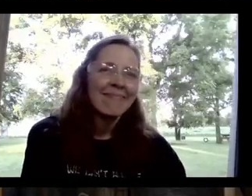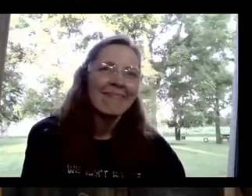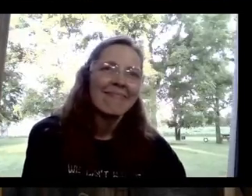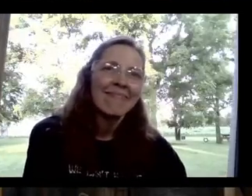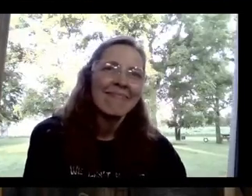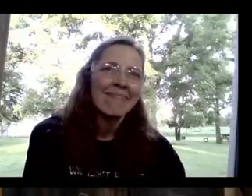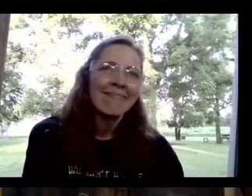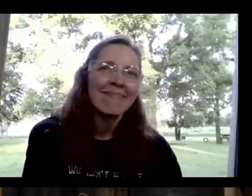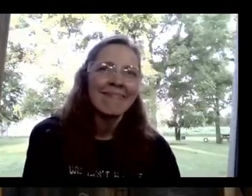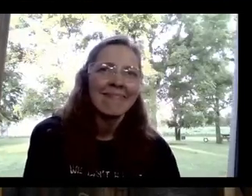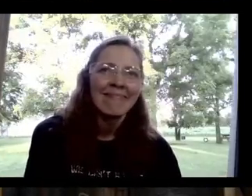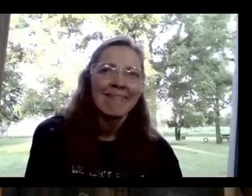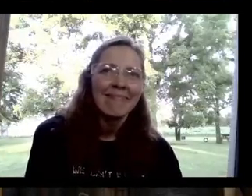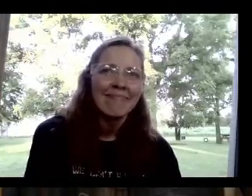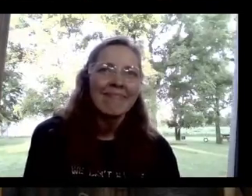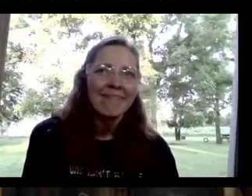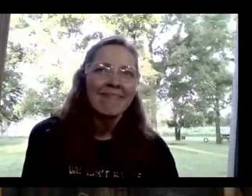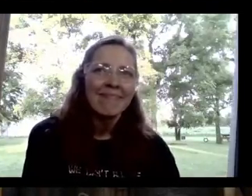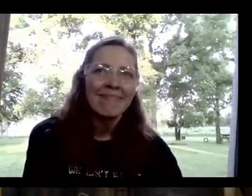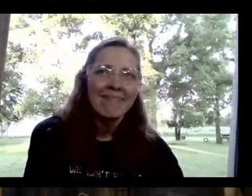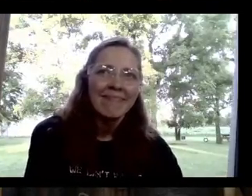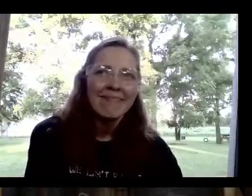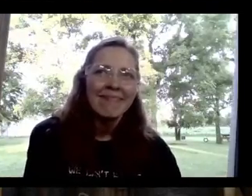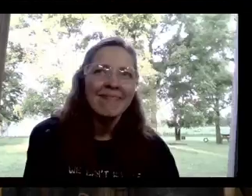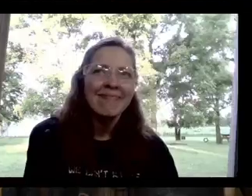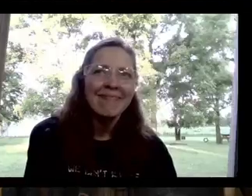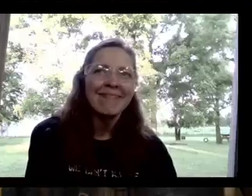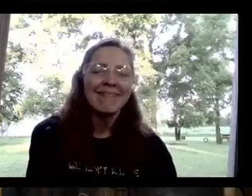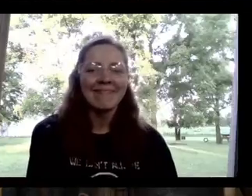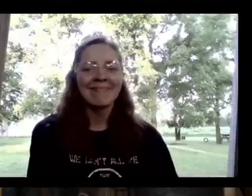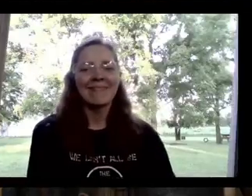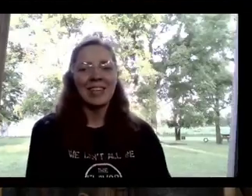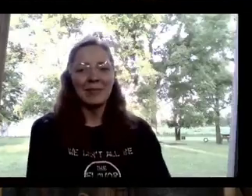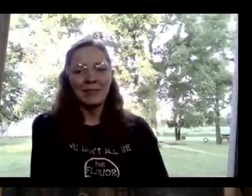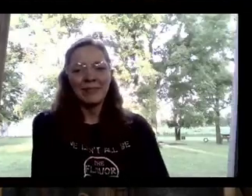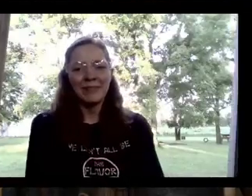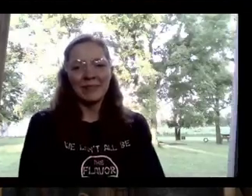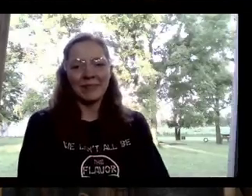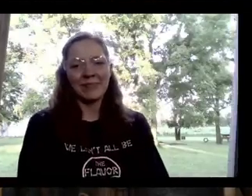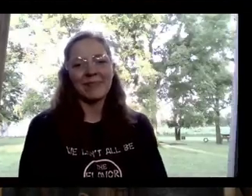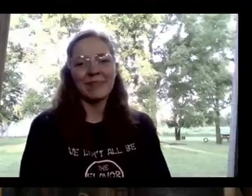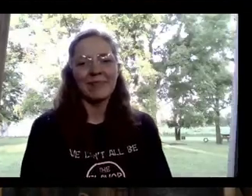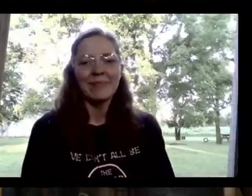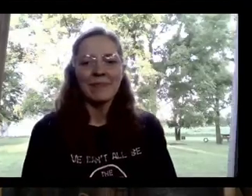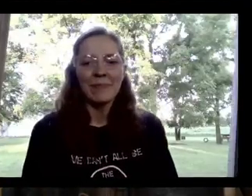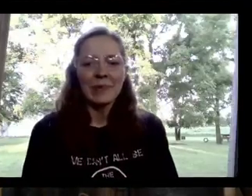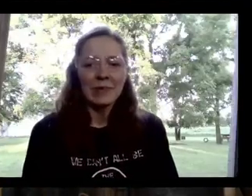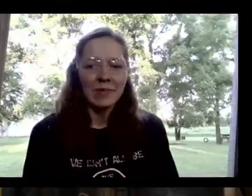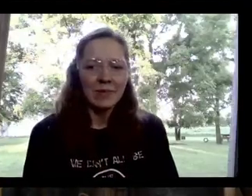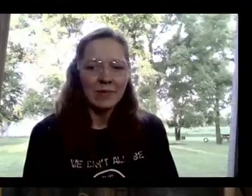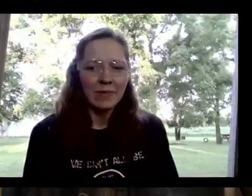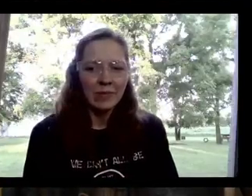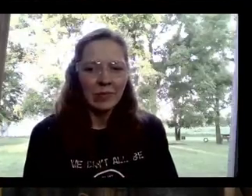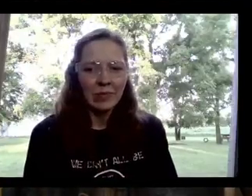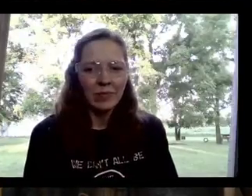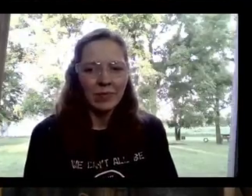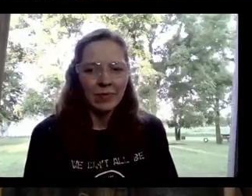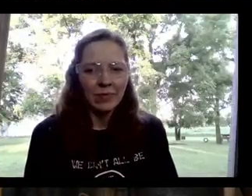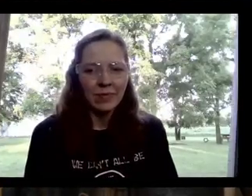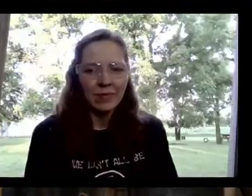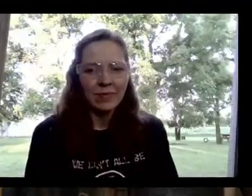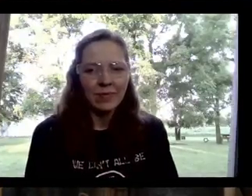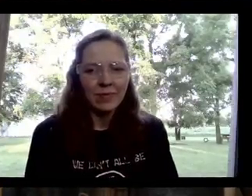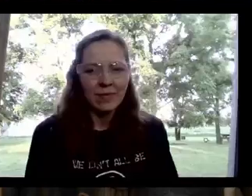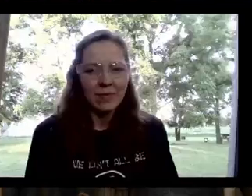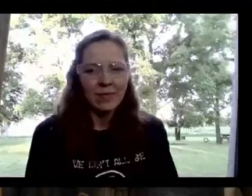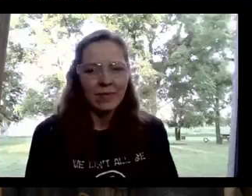Christ Center Ironworks merchandise shirts, it just makes a smile, you know. It's kind of funny because